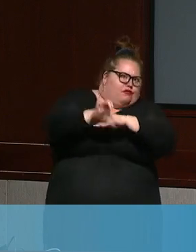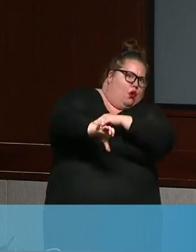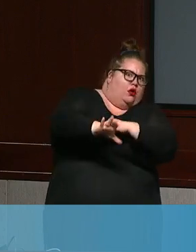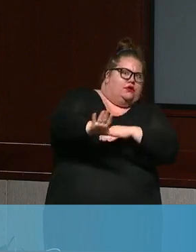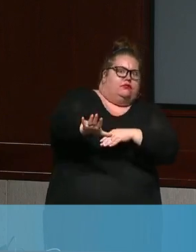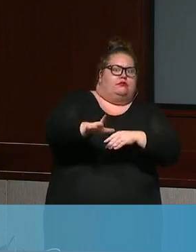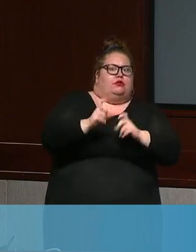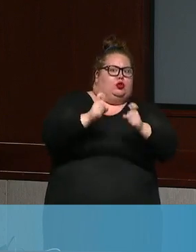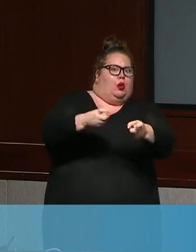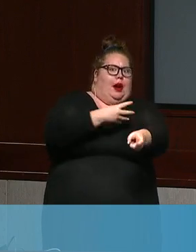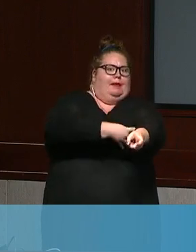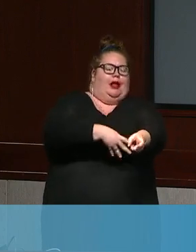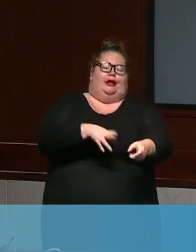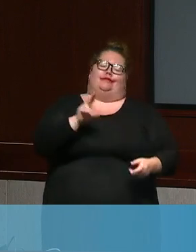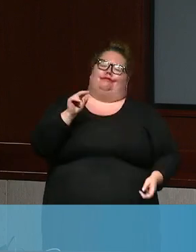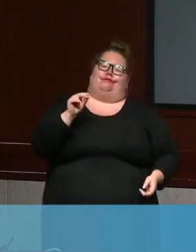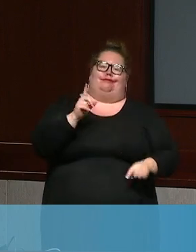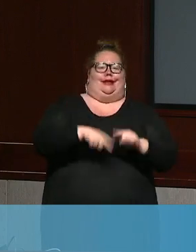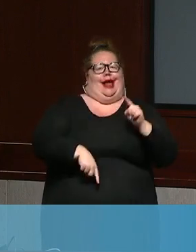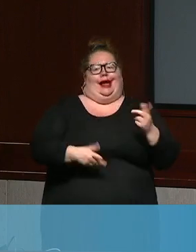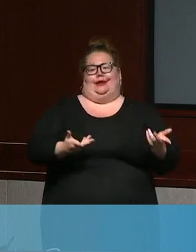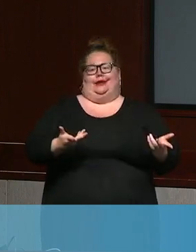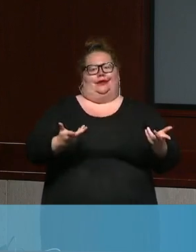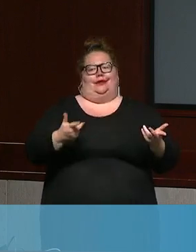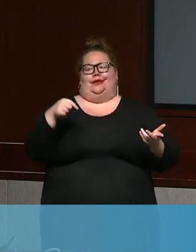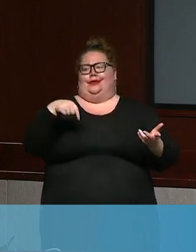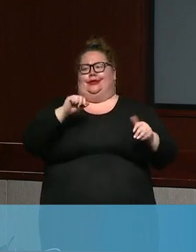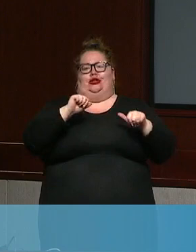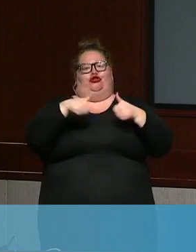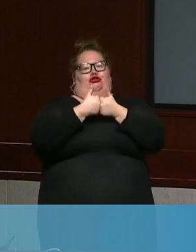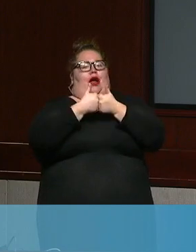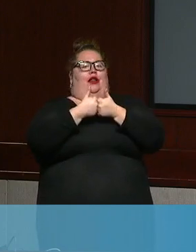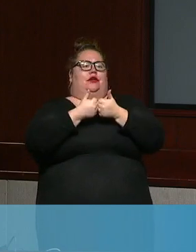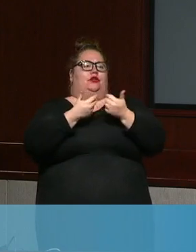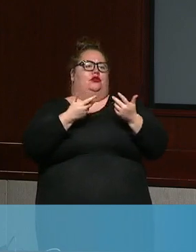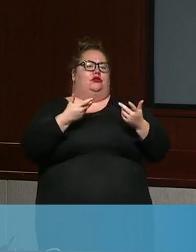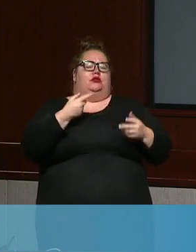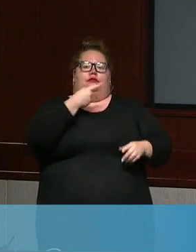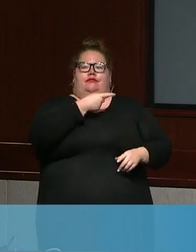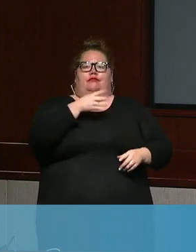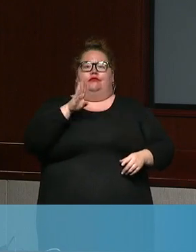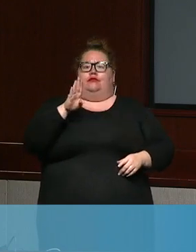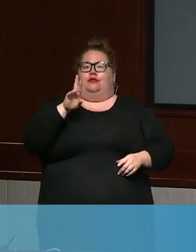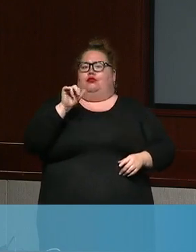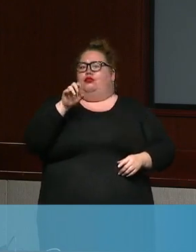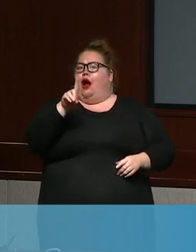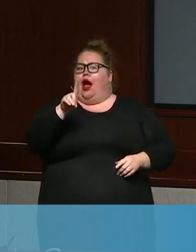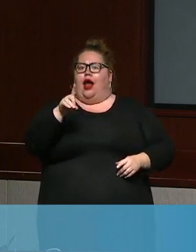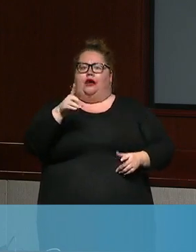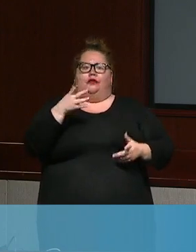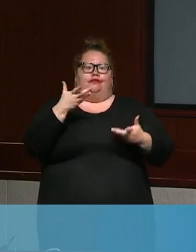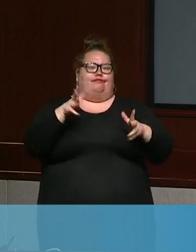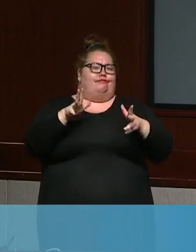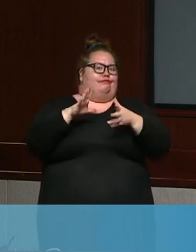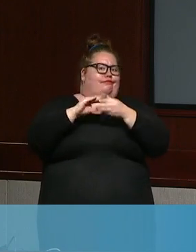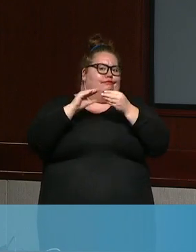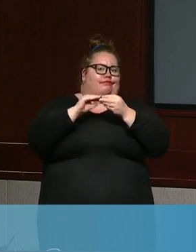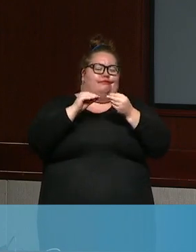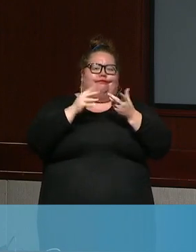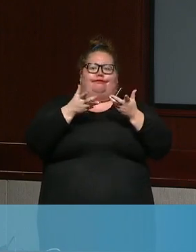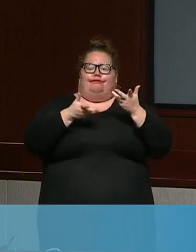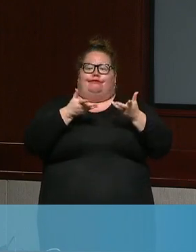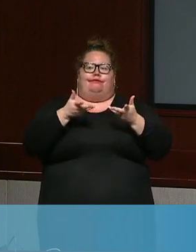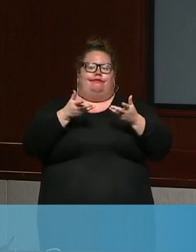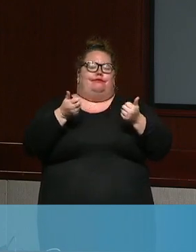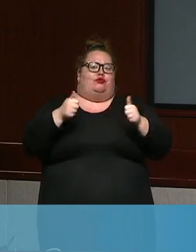a continuing business challenge. I think Brad would tell you of the blood bank, trying to convince people and incentivize people to come down and